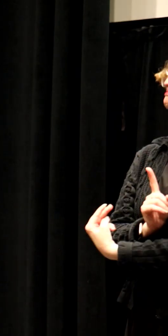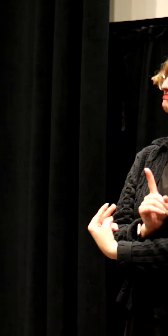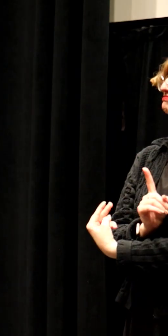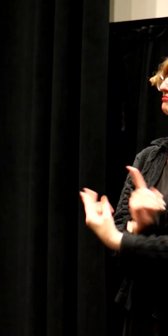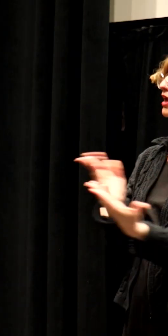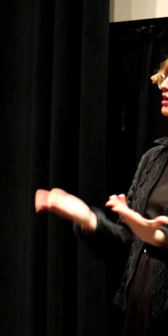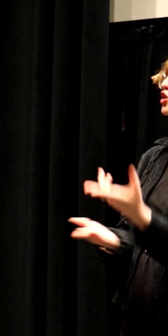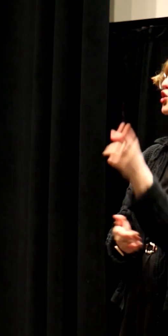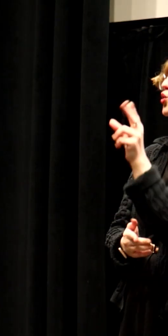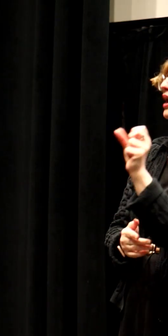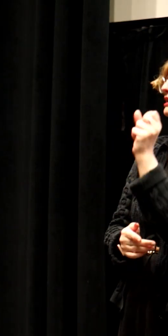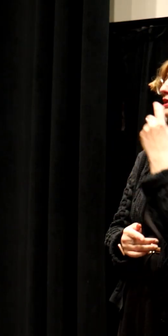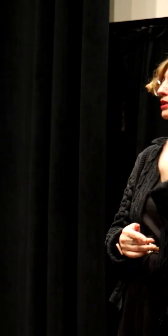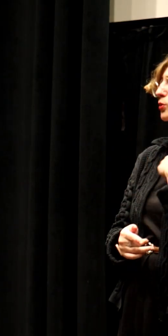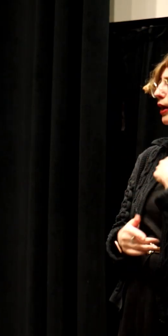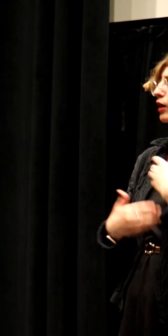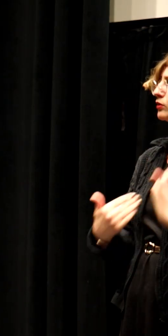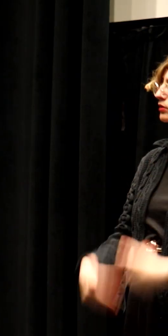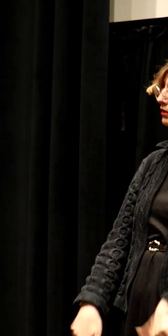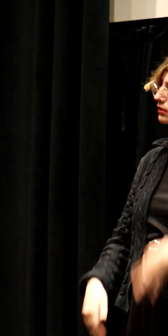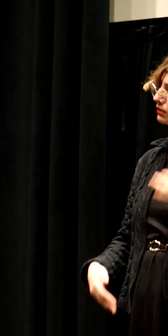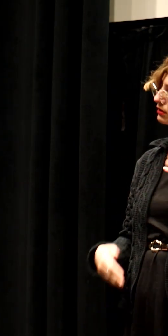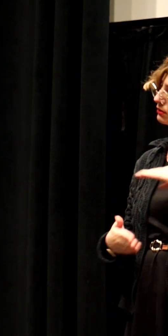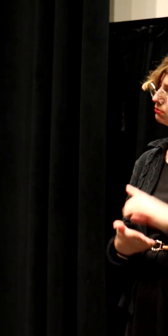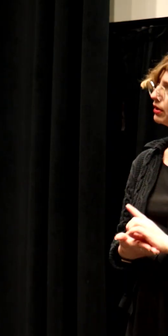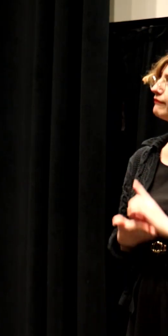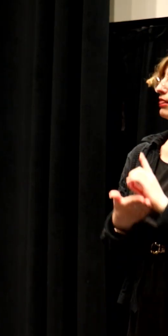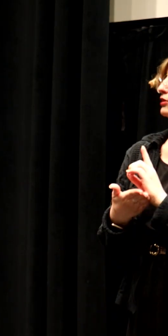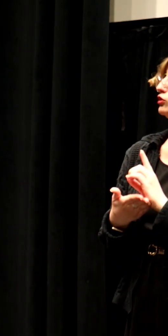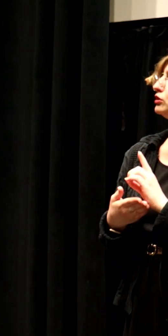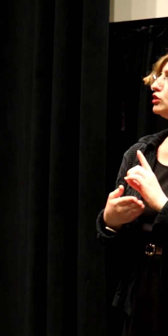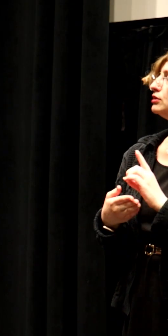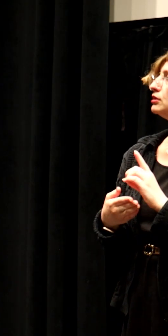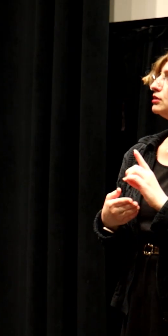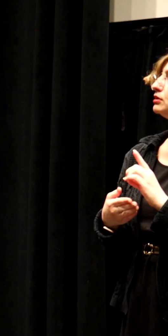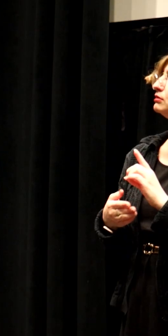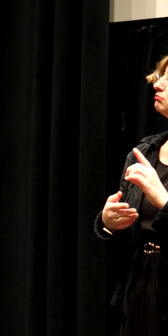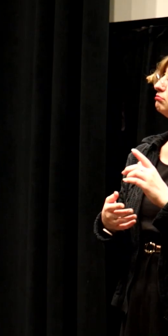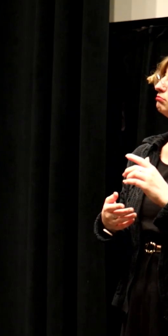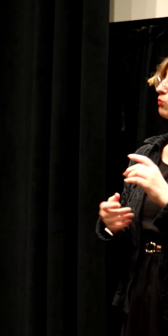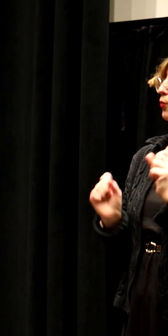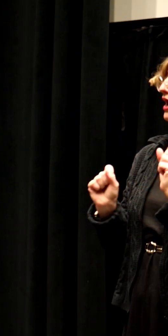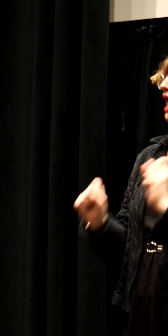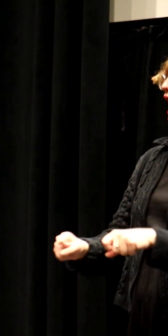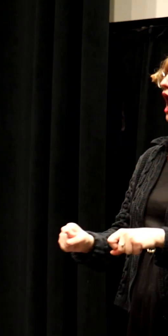States, we're pretty privileged that we can speak quite freely about things.